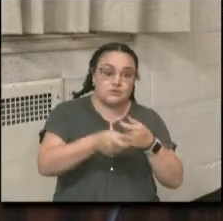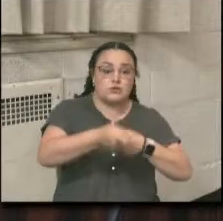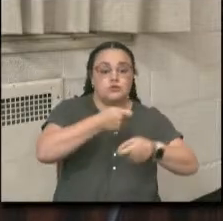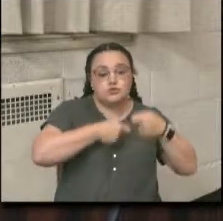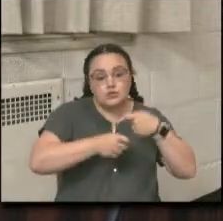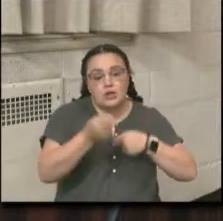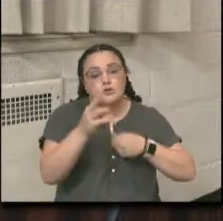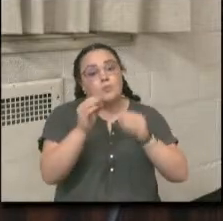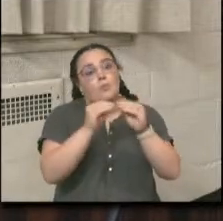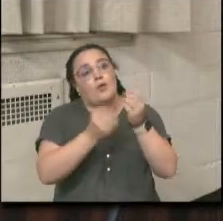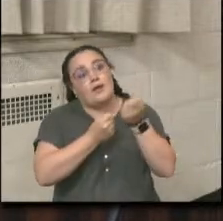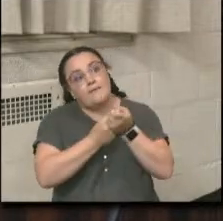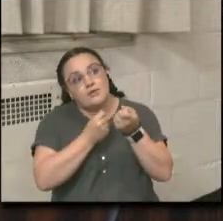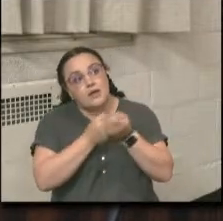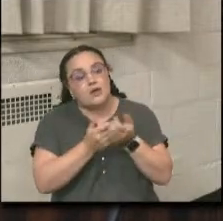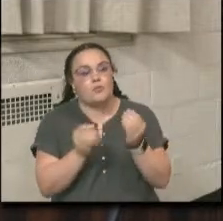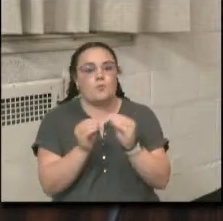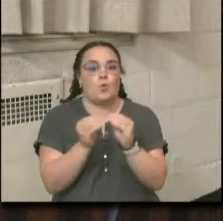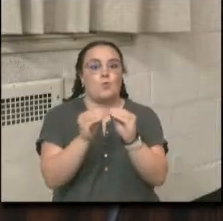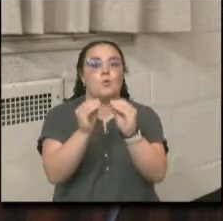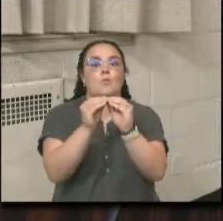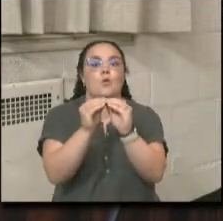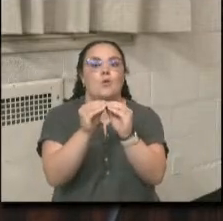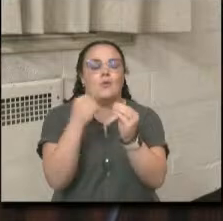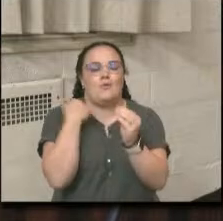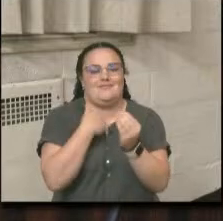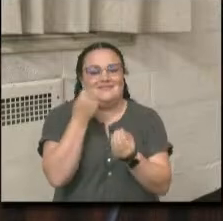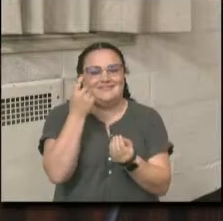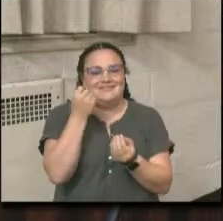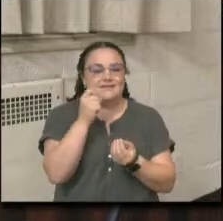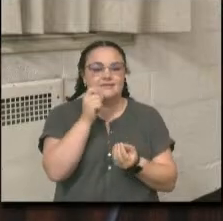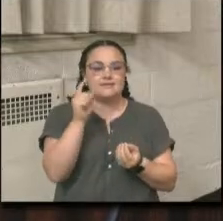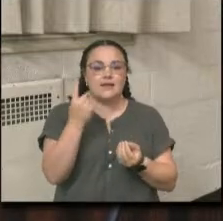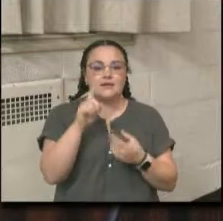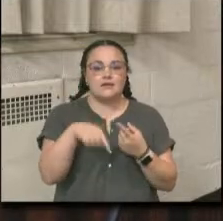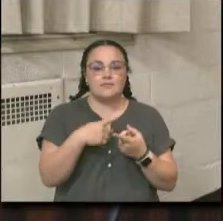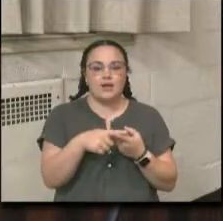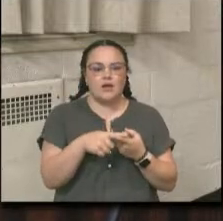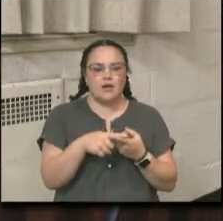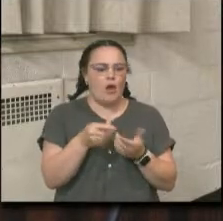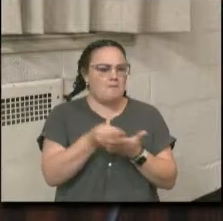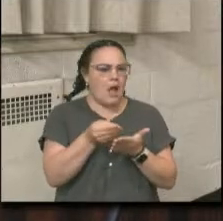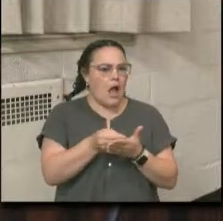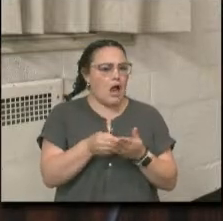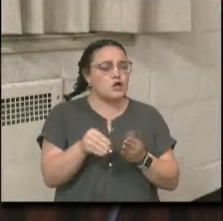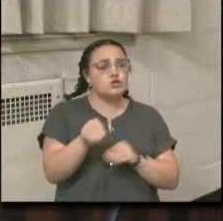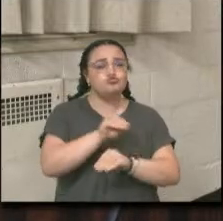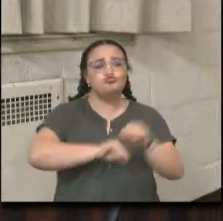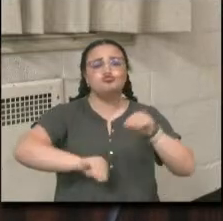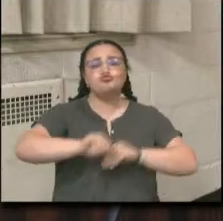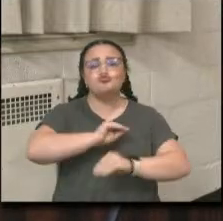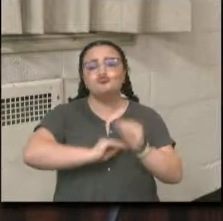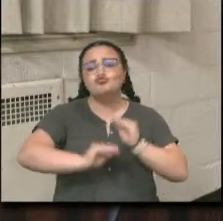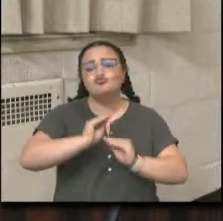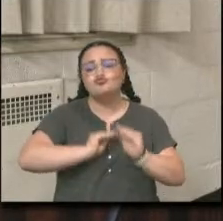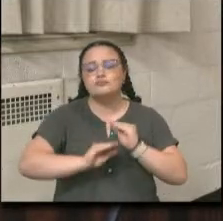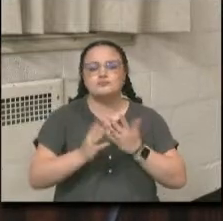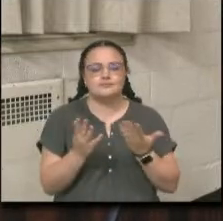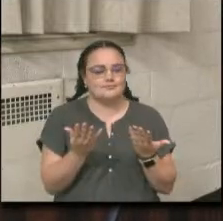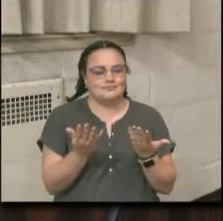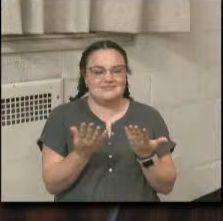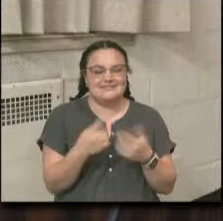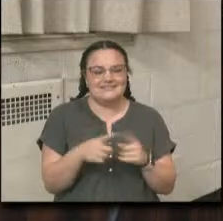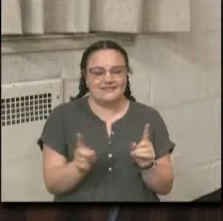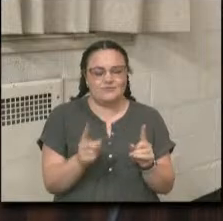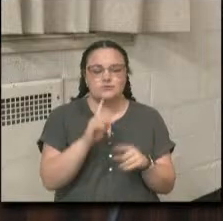and we're advocating for something, we recognize it's not just moving a number on a spreadsheet. So I just want to publicly say thank you for